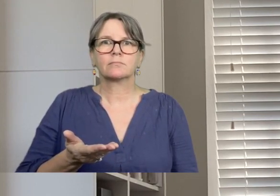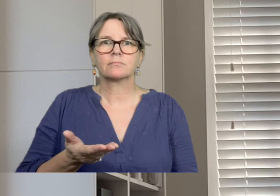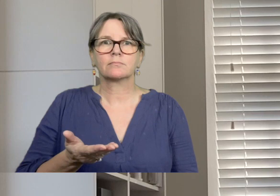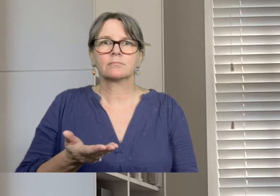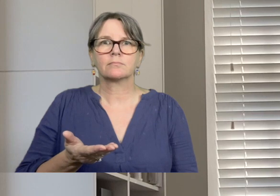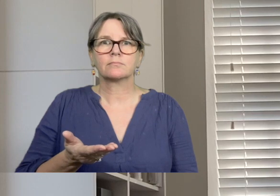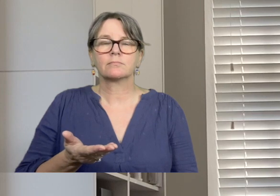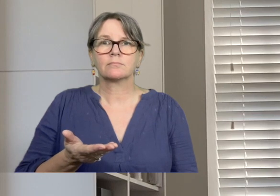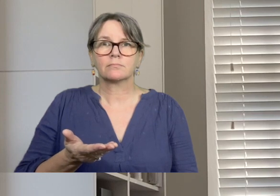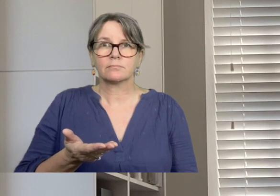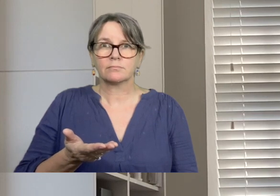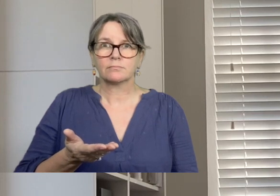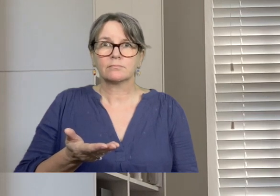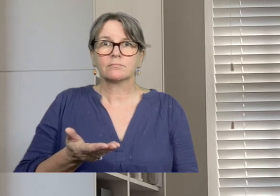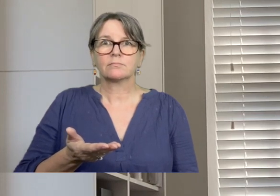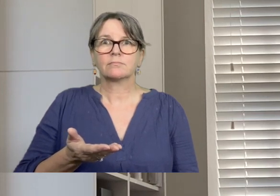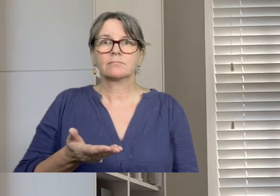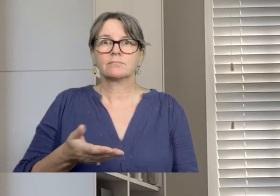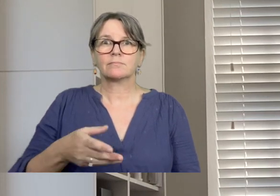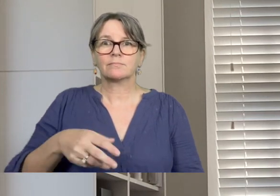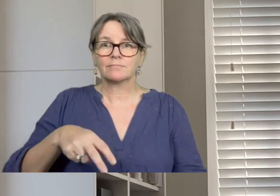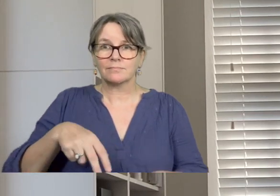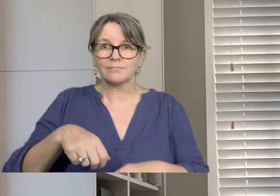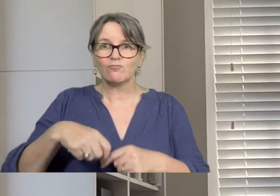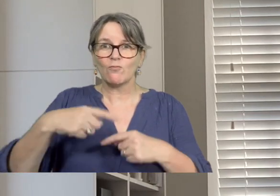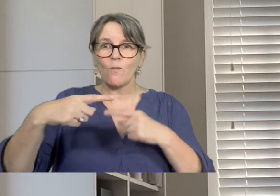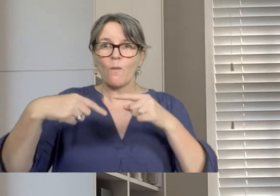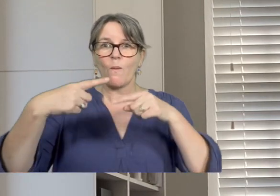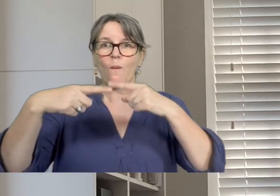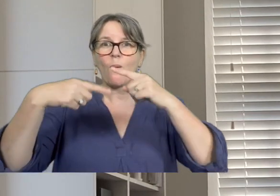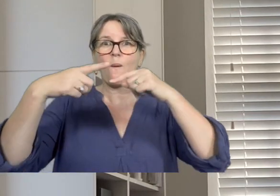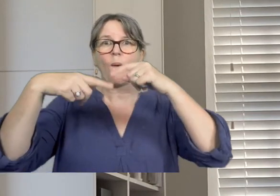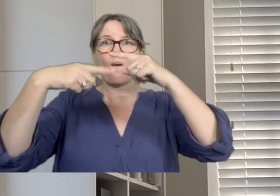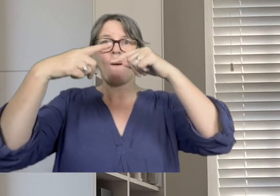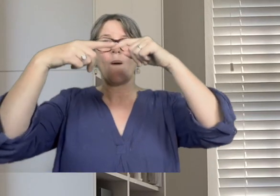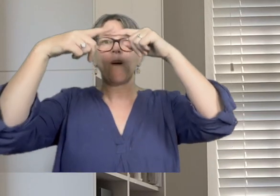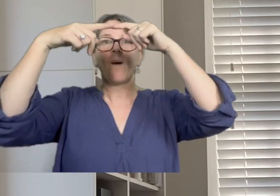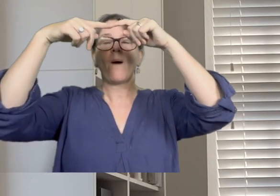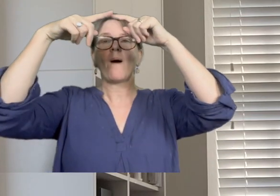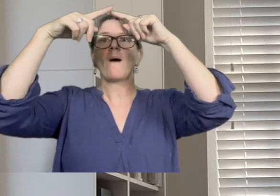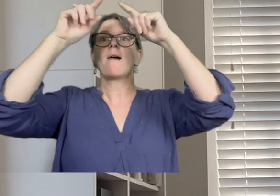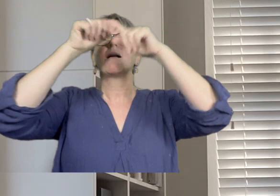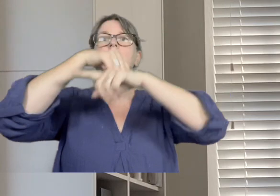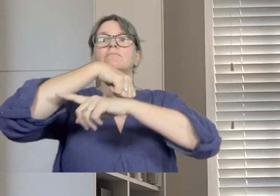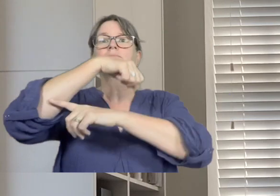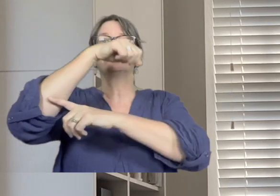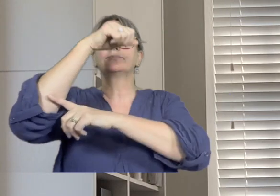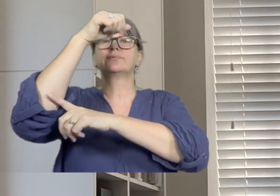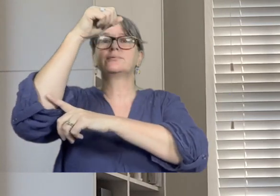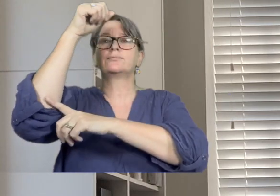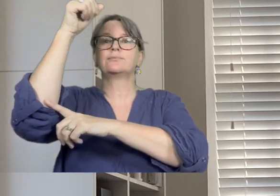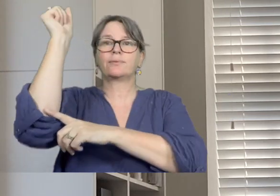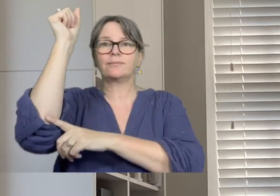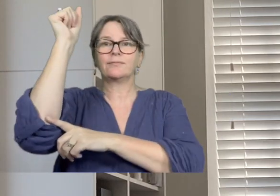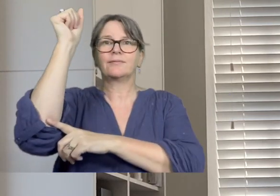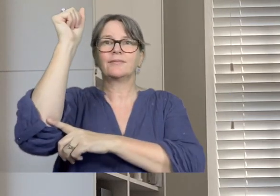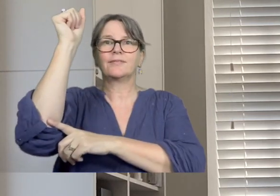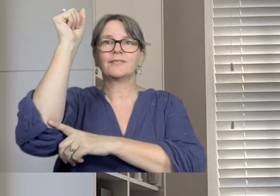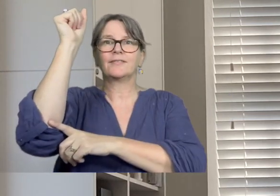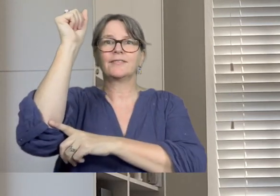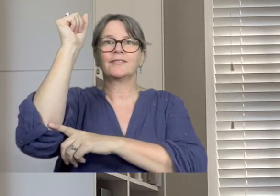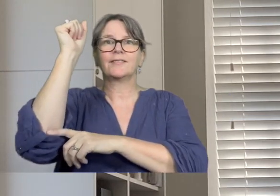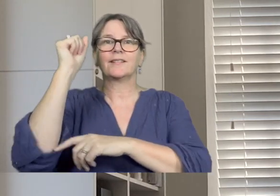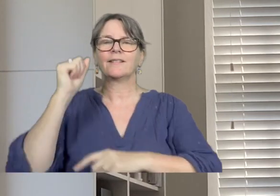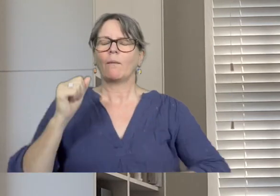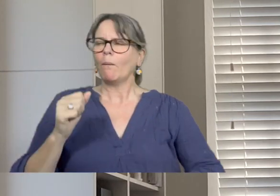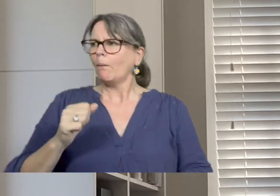And then we're going to send the heels into the mat, send the tail away and unroll. Now it's the first time you've stood up in a long time, so take your time.